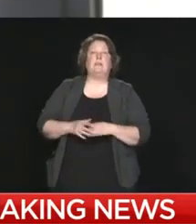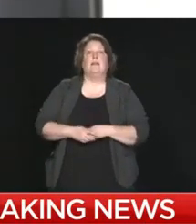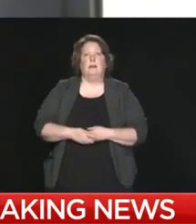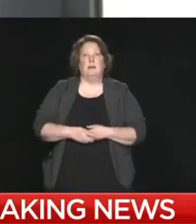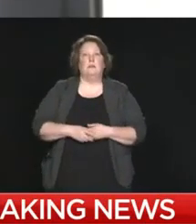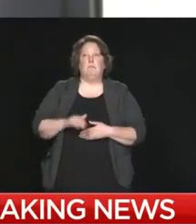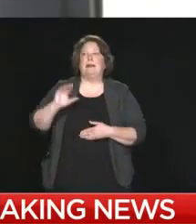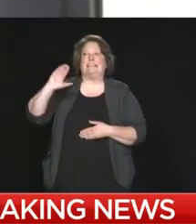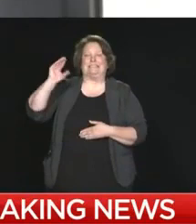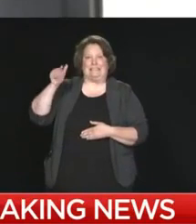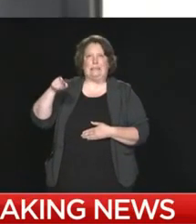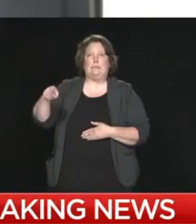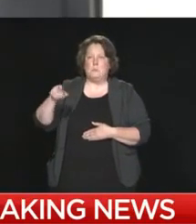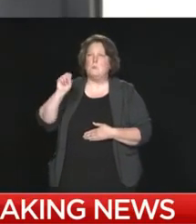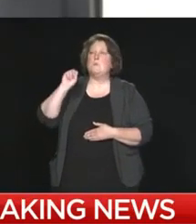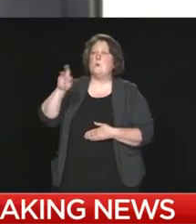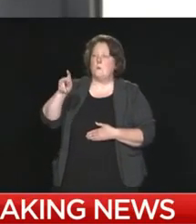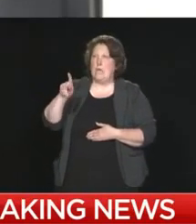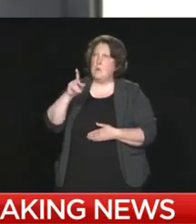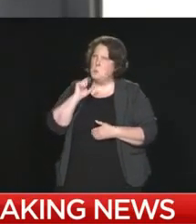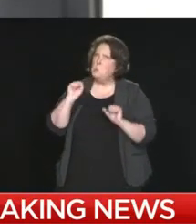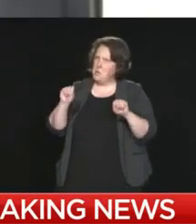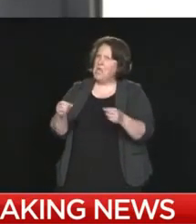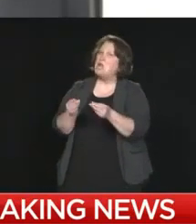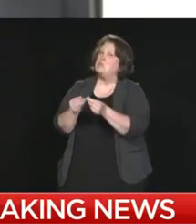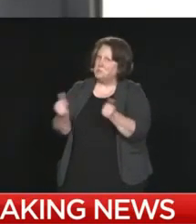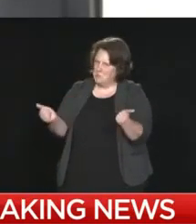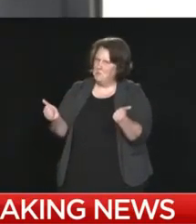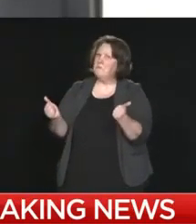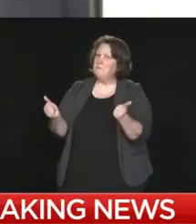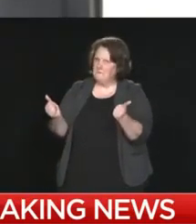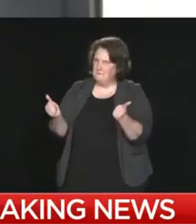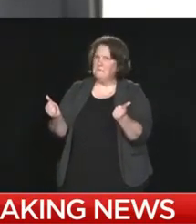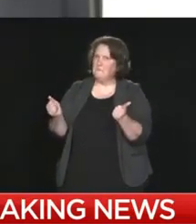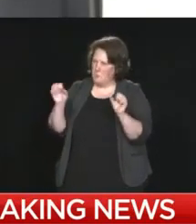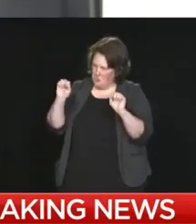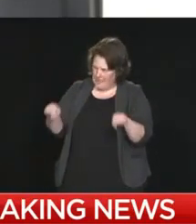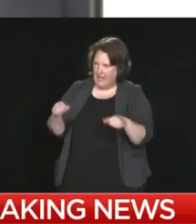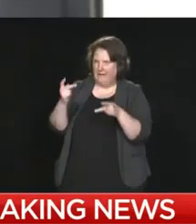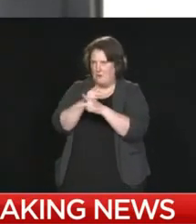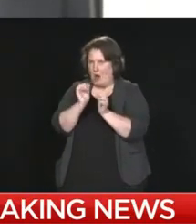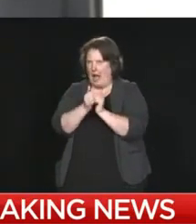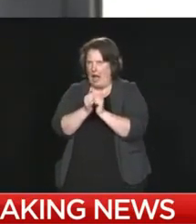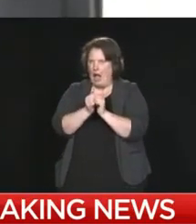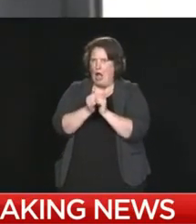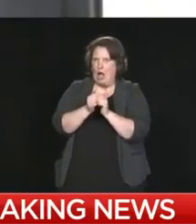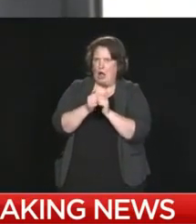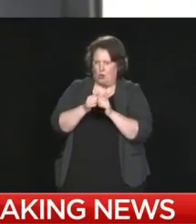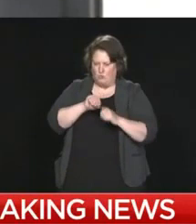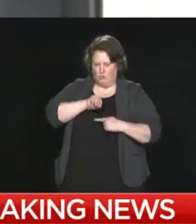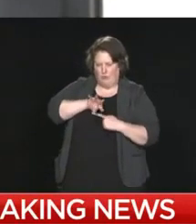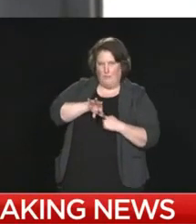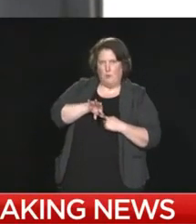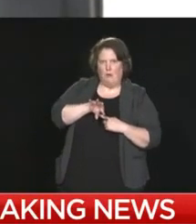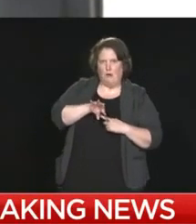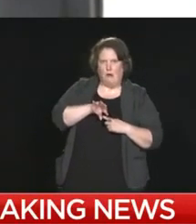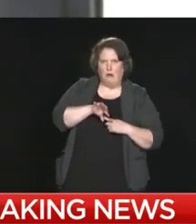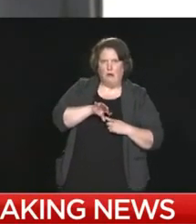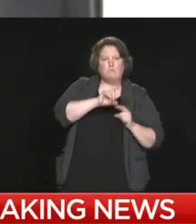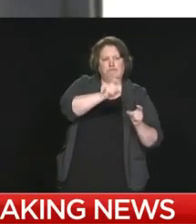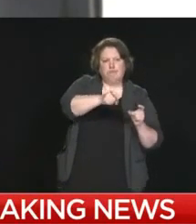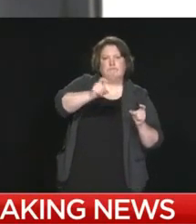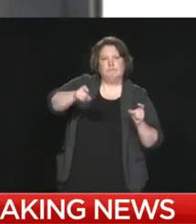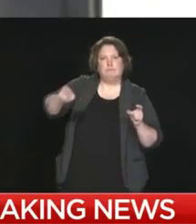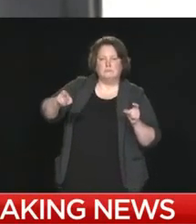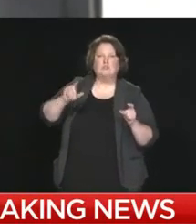of practical challenges that could be resolved, and that it was probably an idea that's time has come to